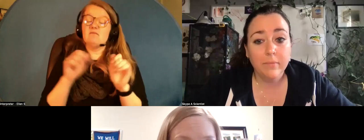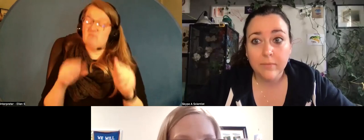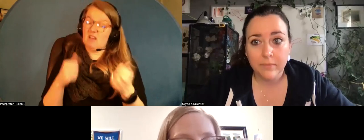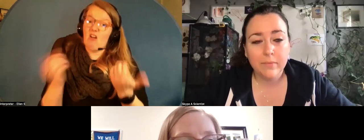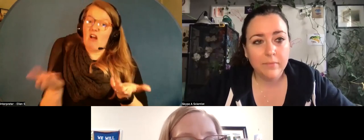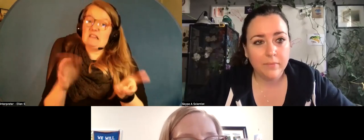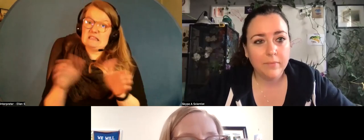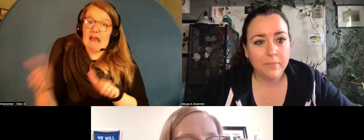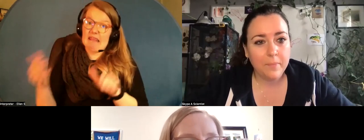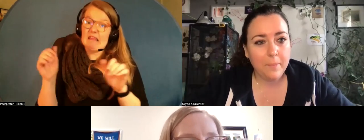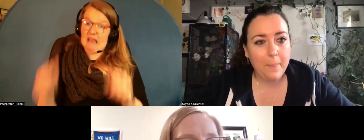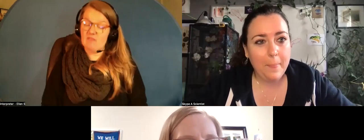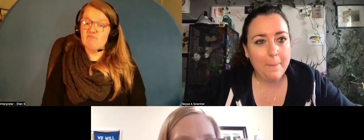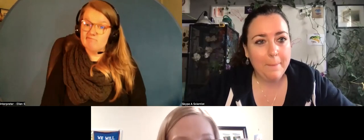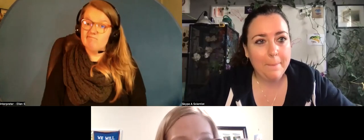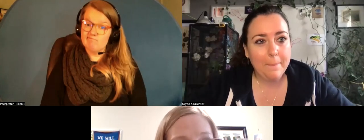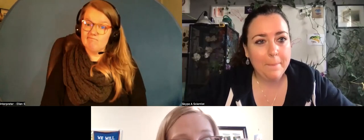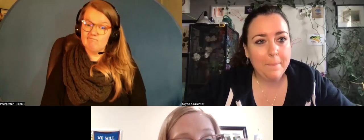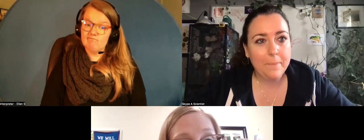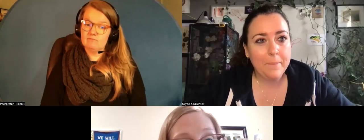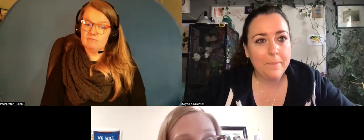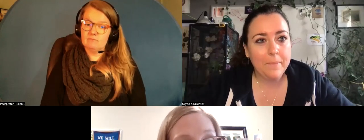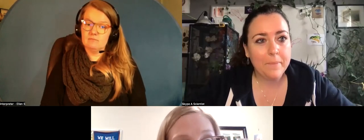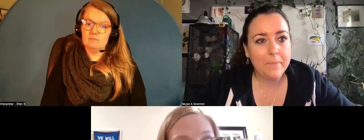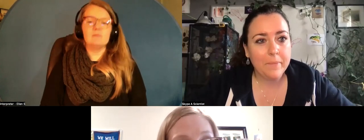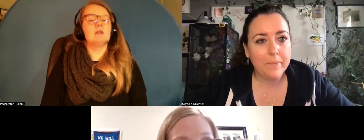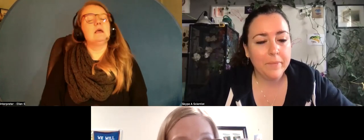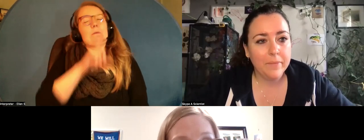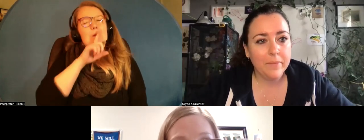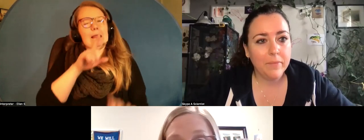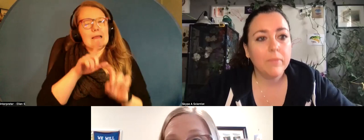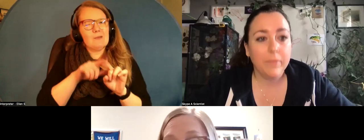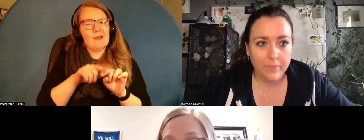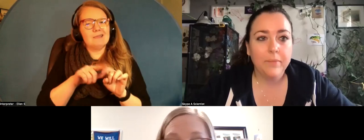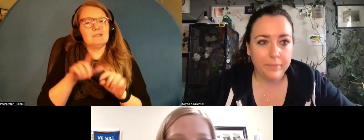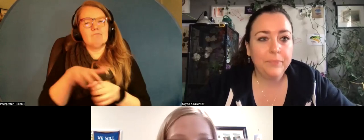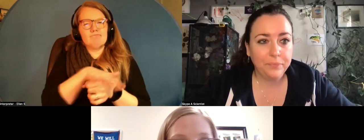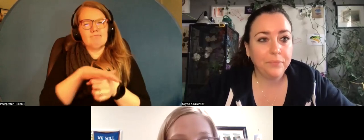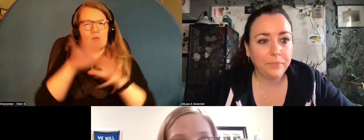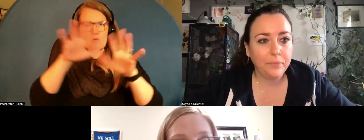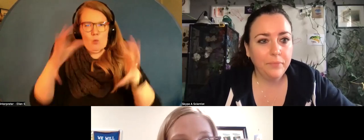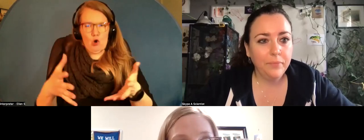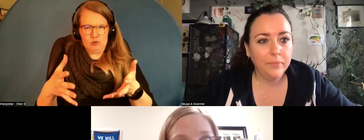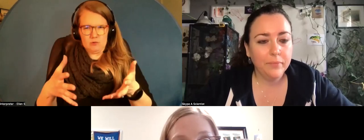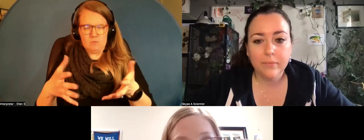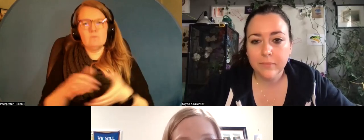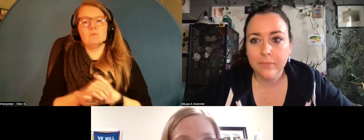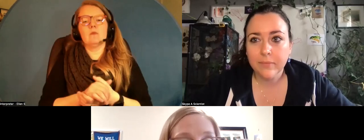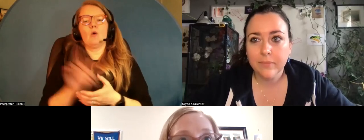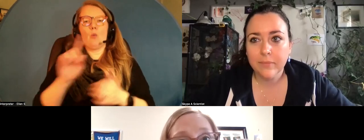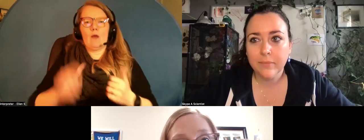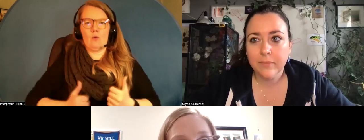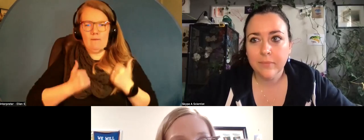in humans. Again, it kind of depends on where you live. If you have access to